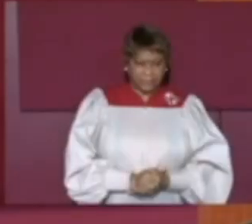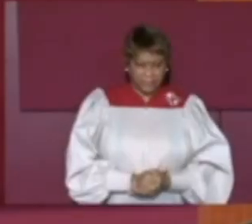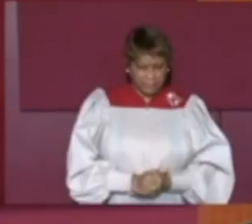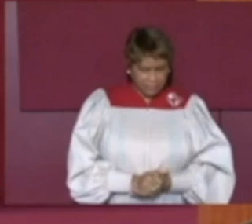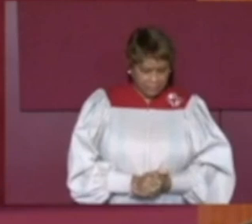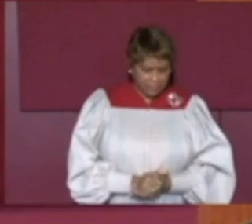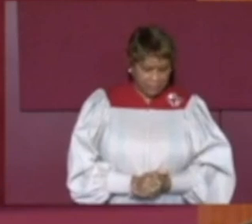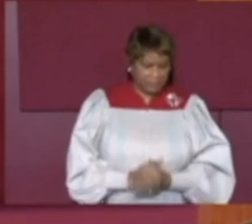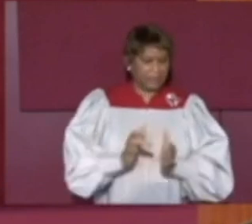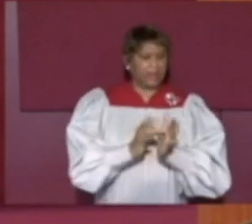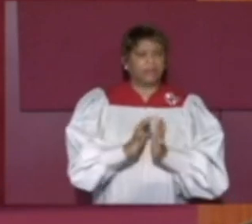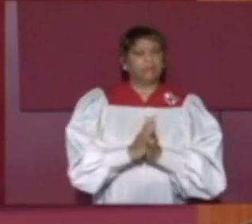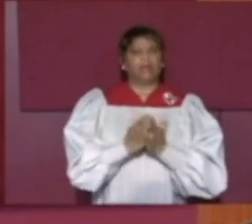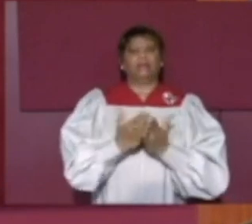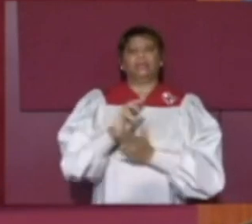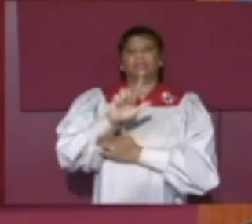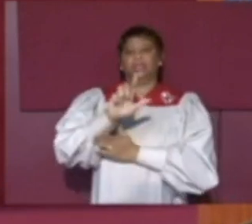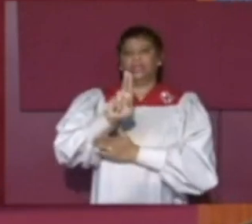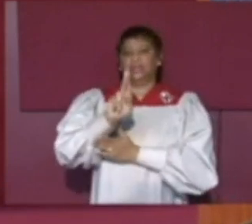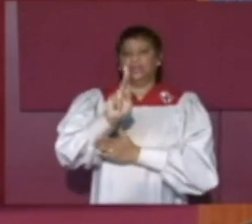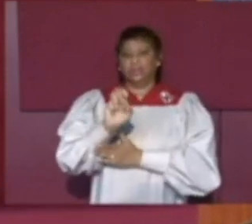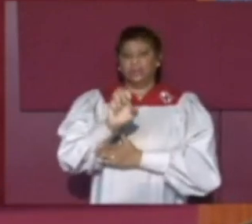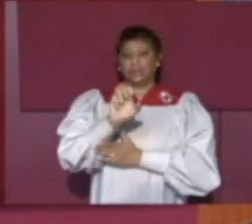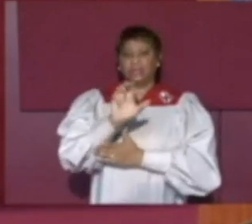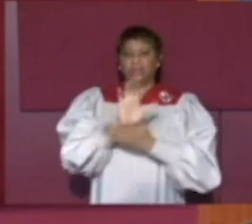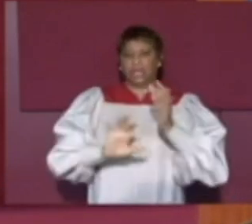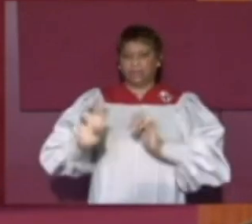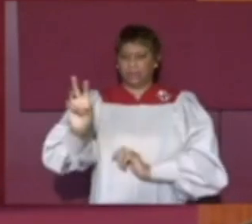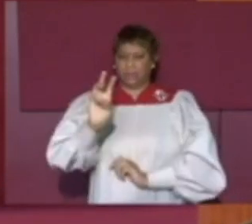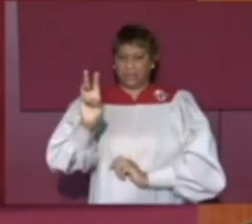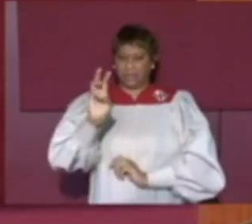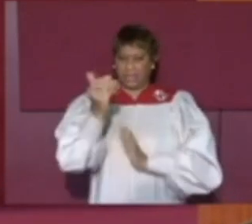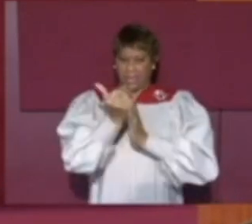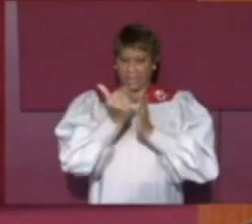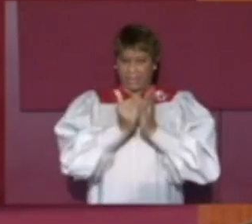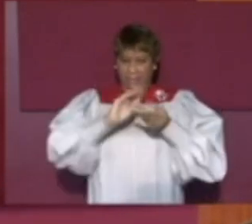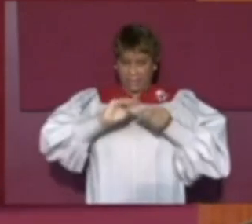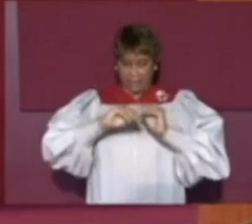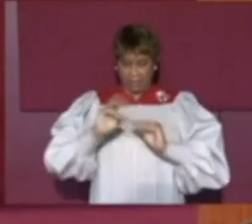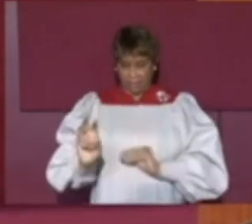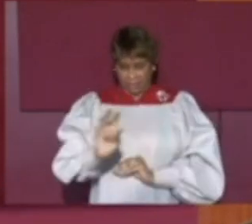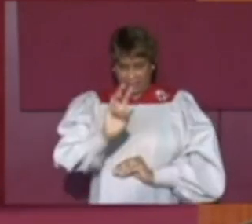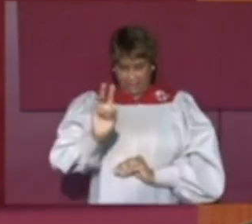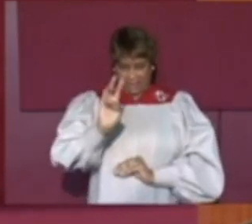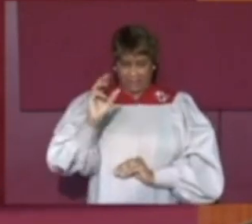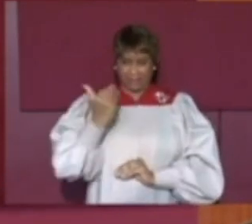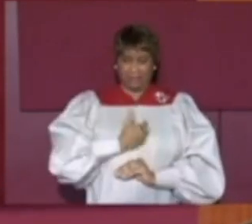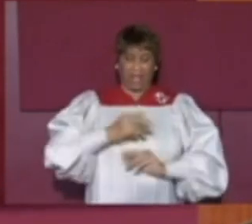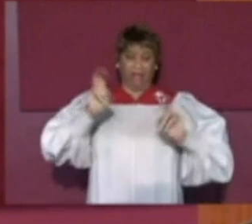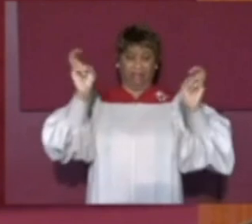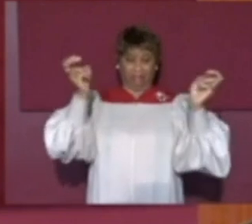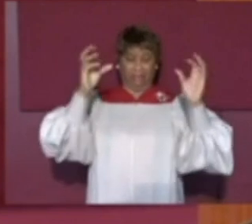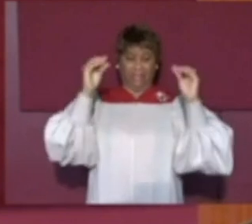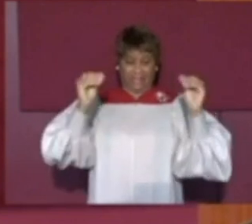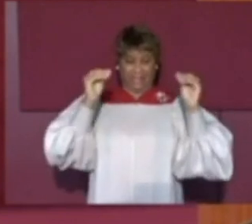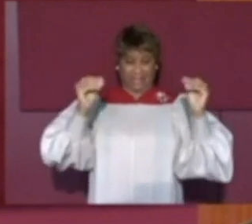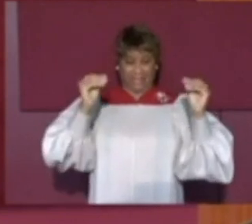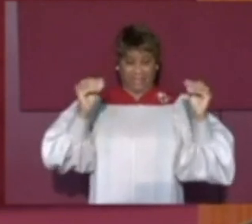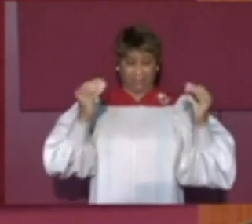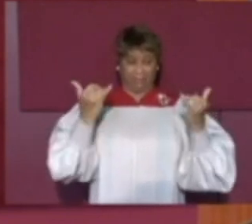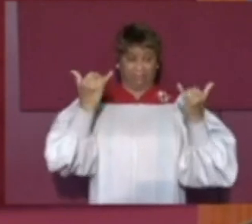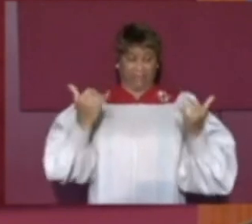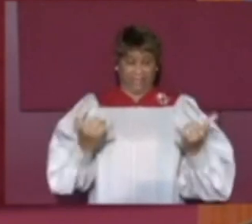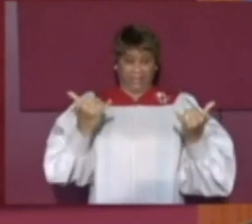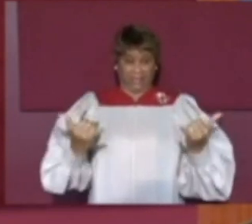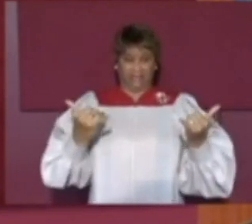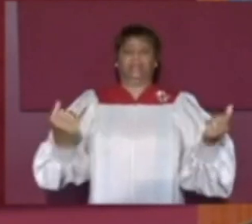Well, with your Bibles in Luke chapter 6, we are in lesson number 6 of our series titled, This